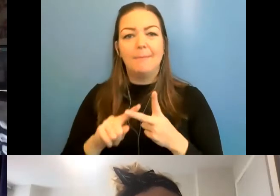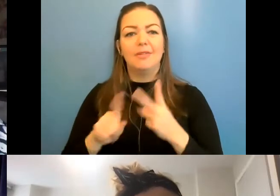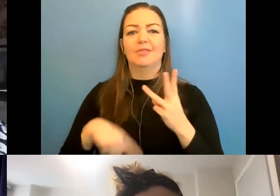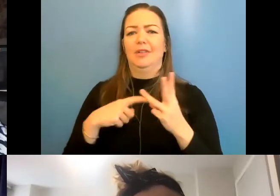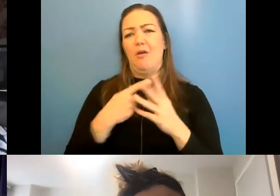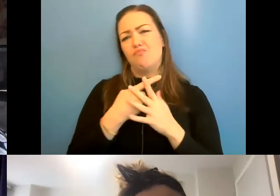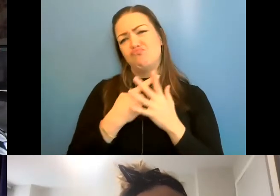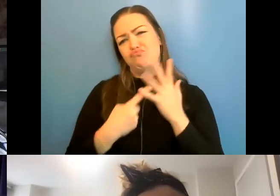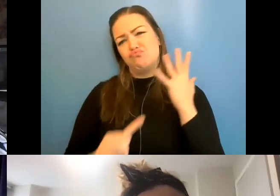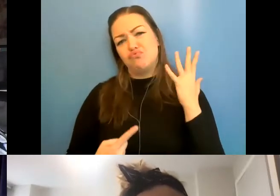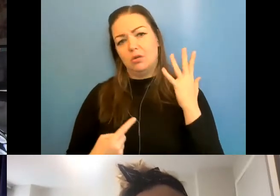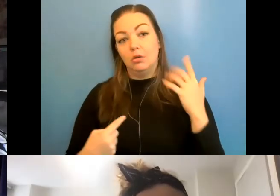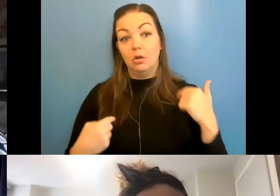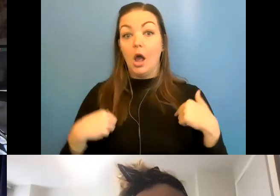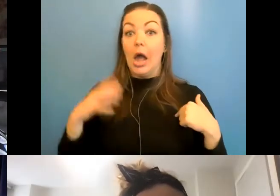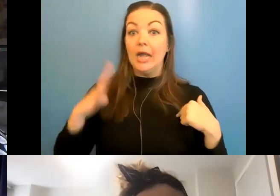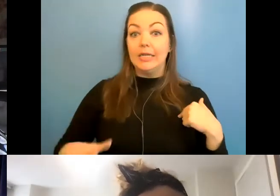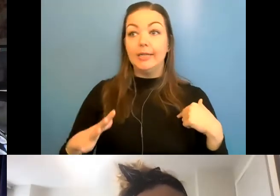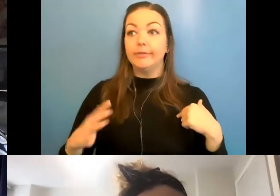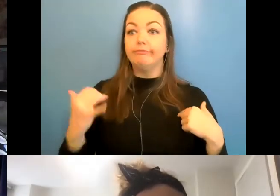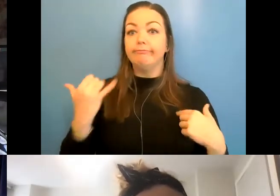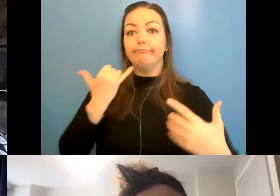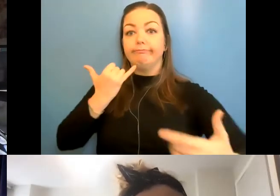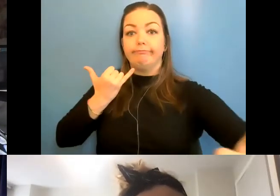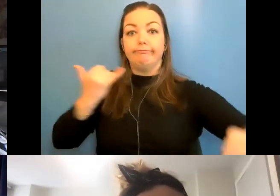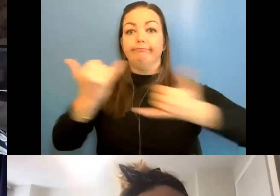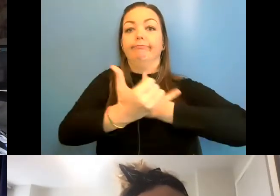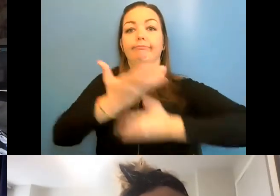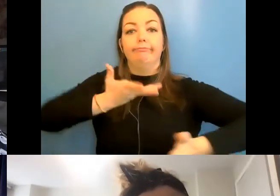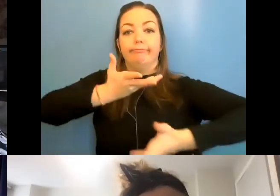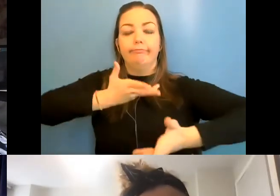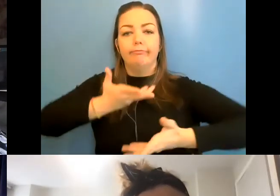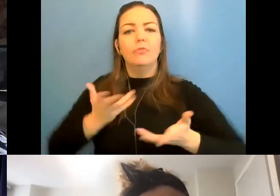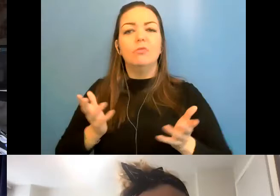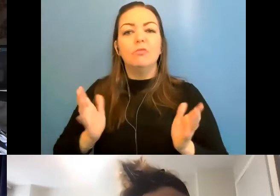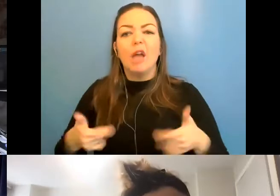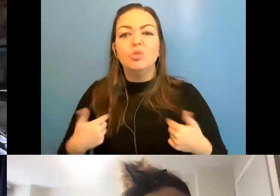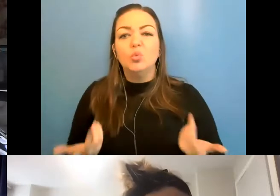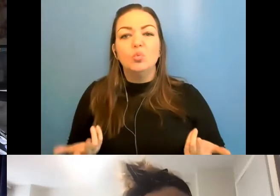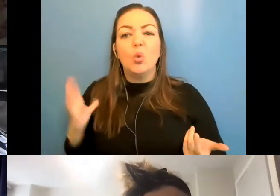there. I absolutely don't need to be able to communicate on the phone to do my job. I really, really don't.